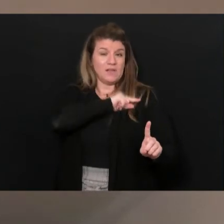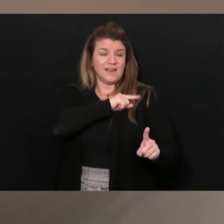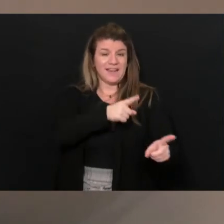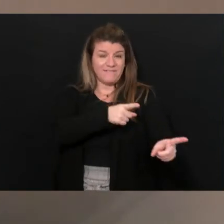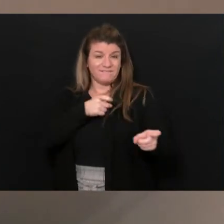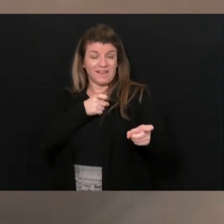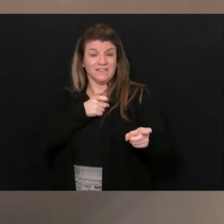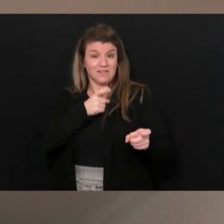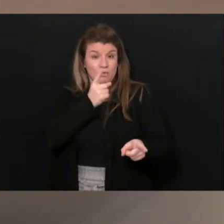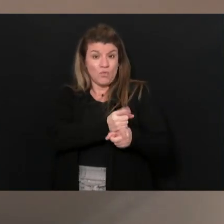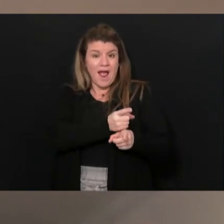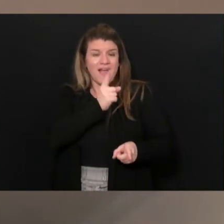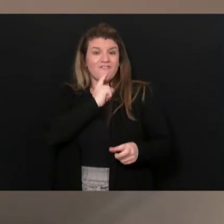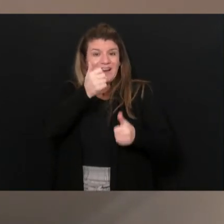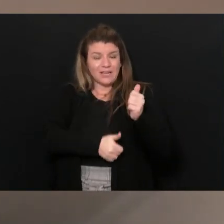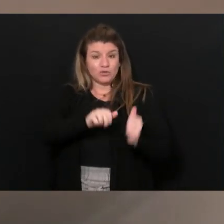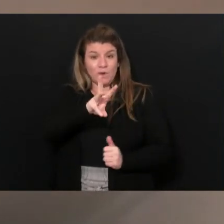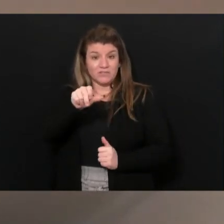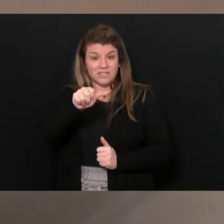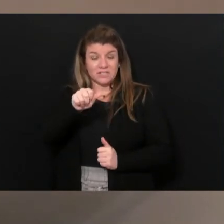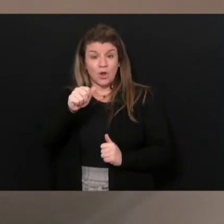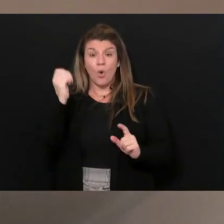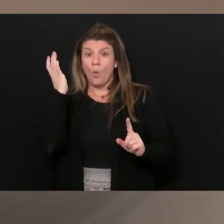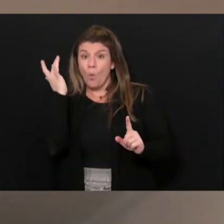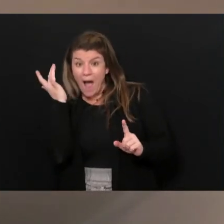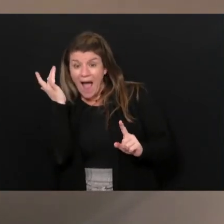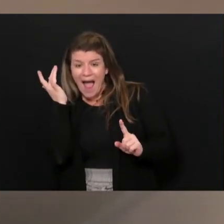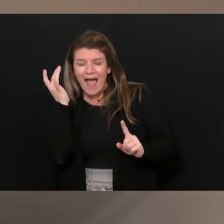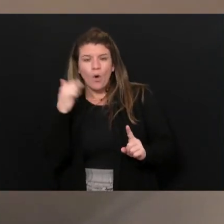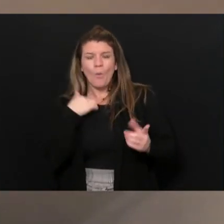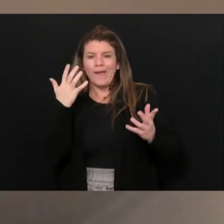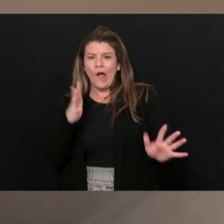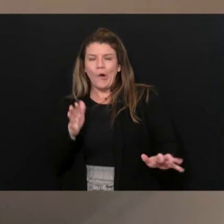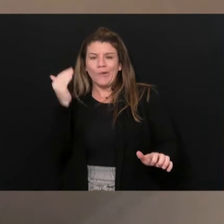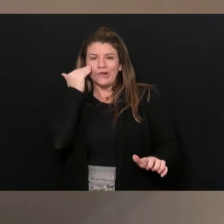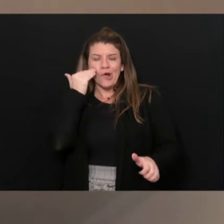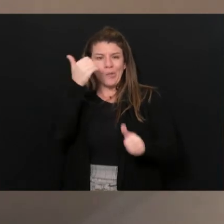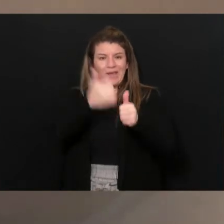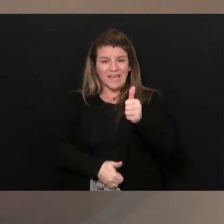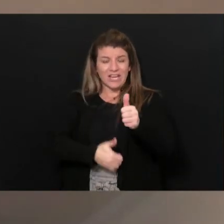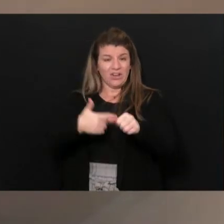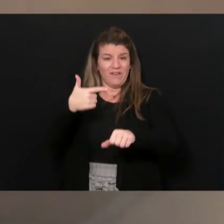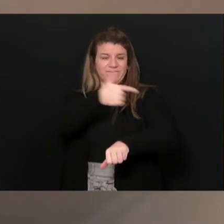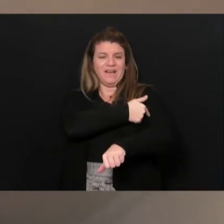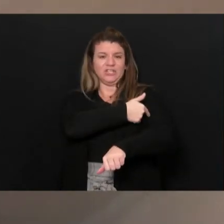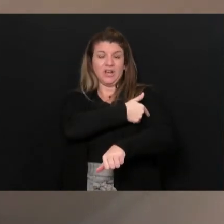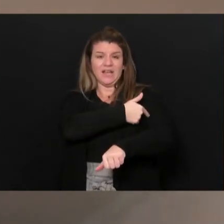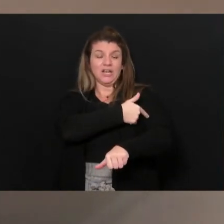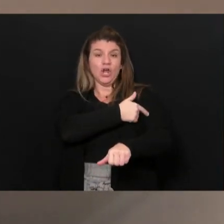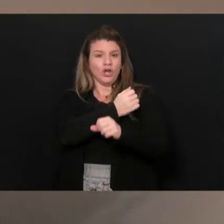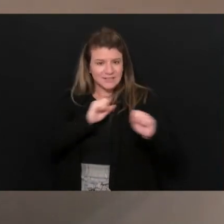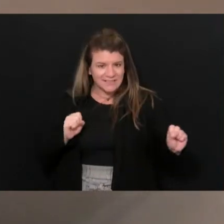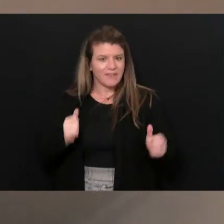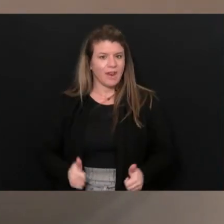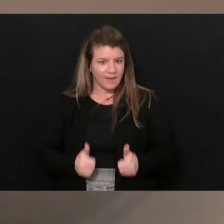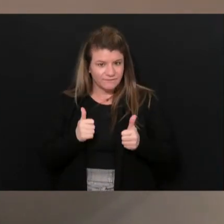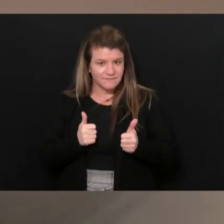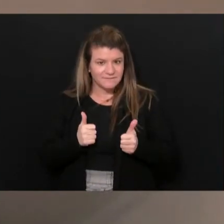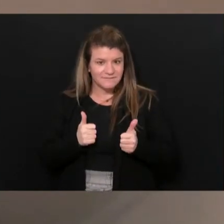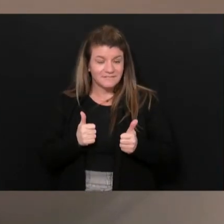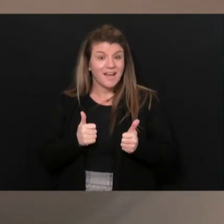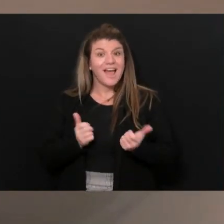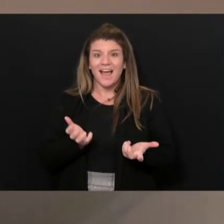each West Virginian, because as the governor said, we realize that every vaccination may be a life saved. And at the same